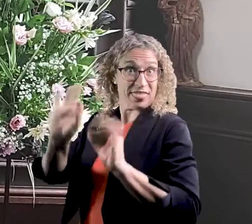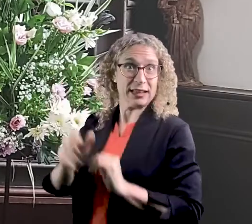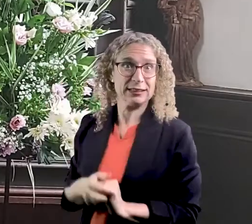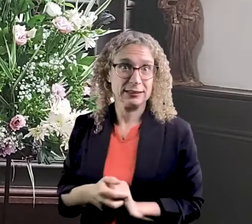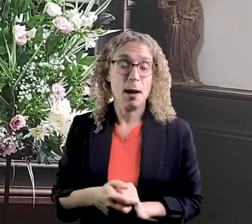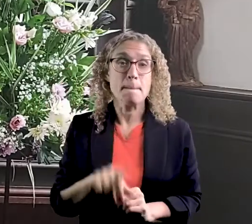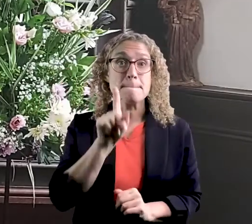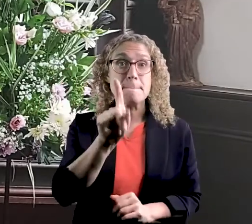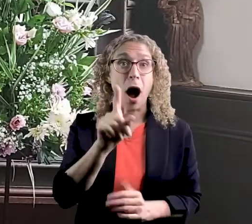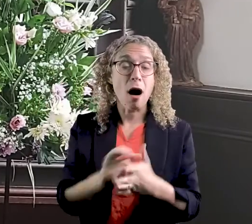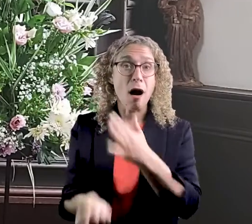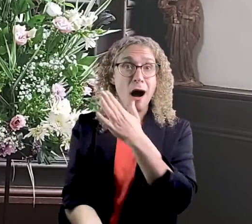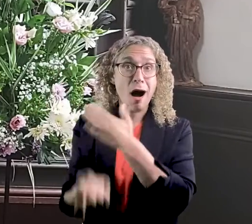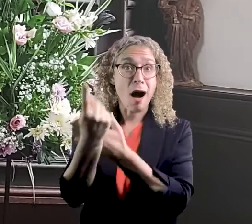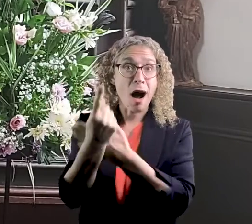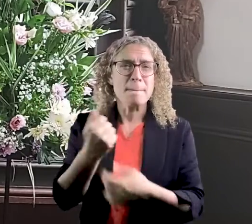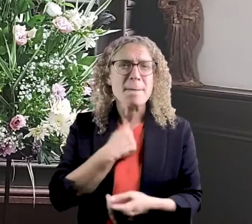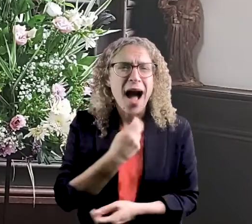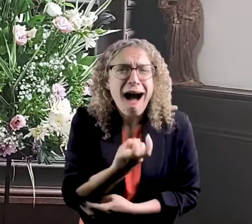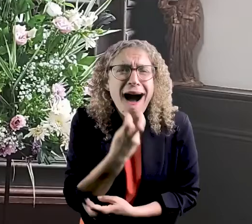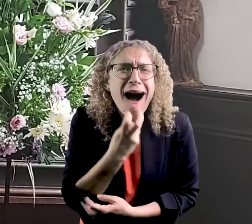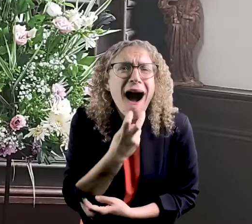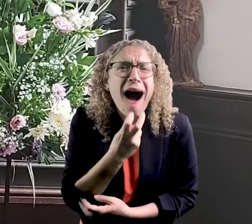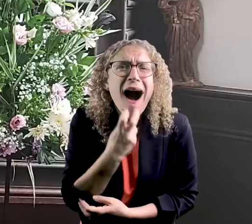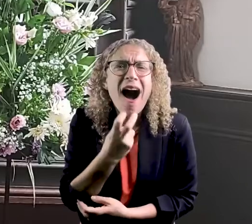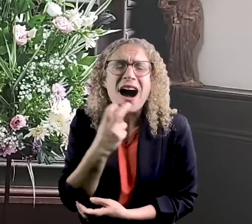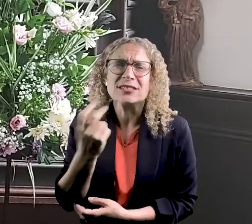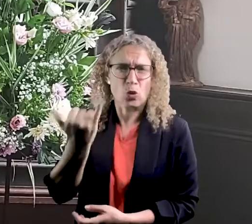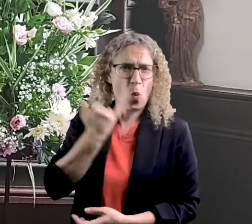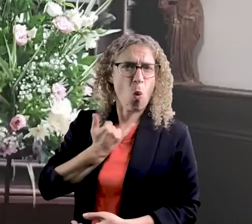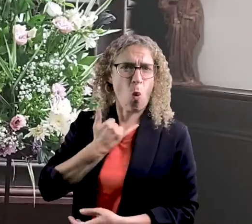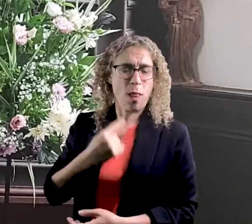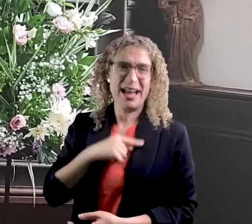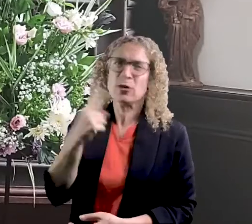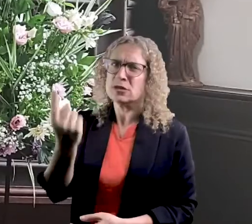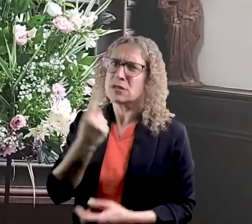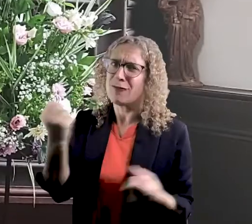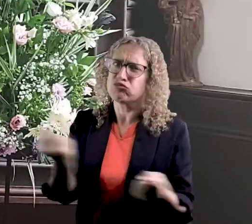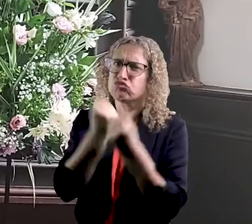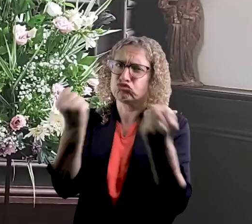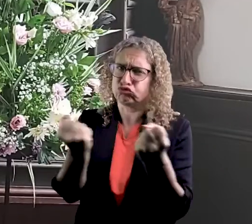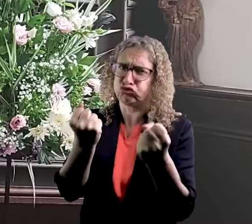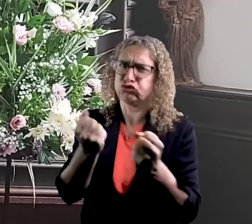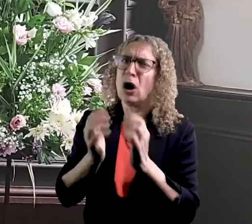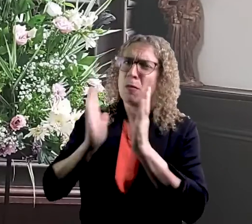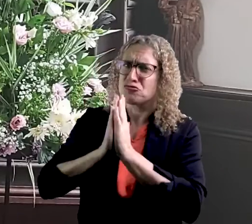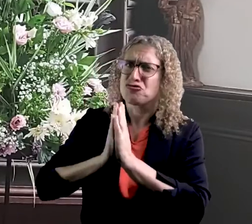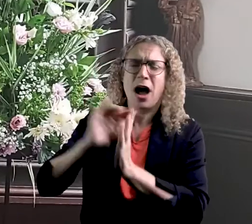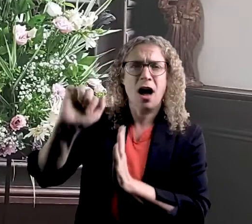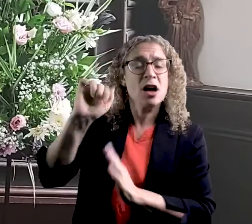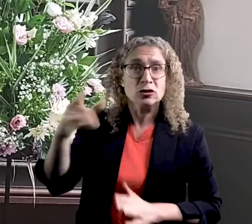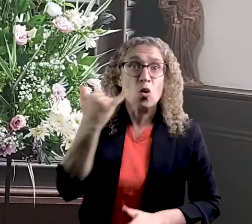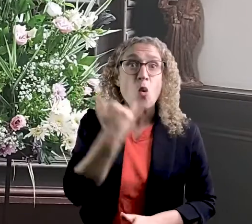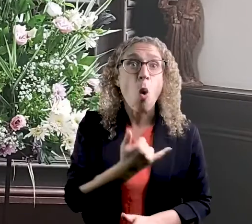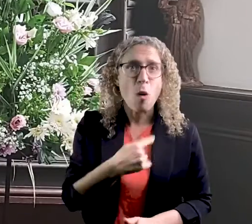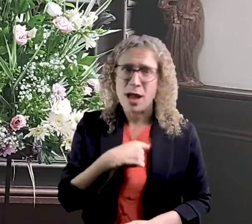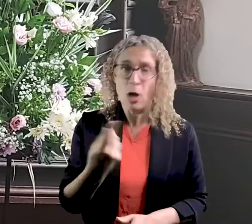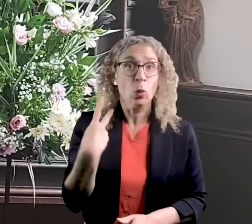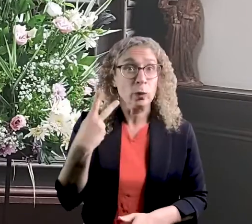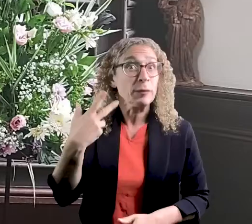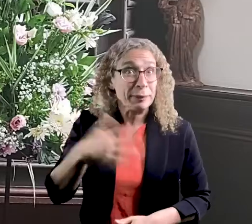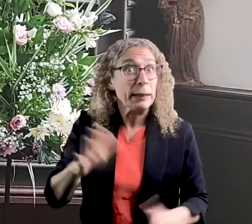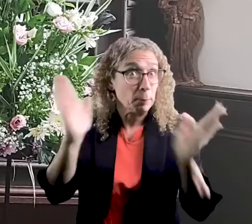A phone call from an aunt of mine who was a great prayer said, "We were praying for you this